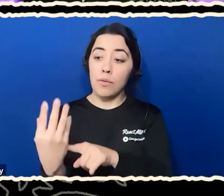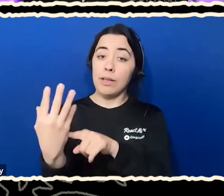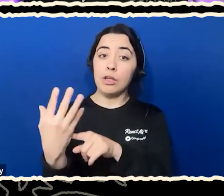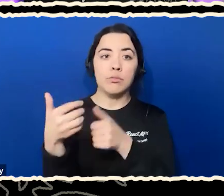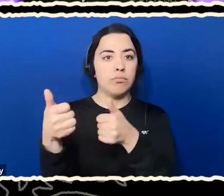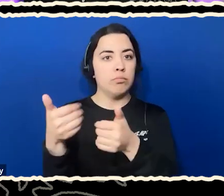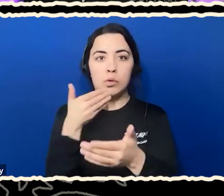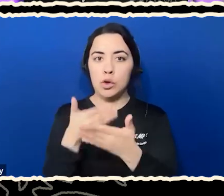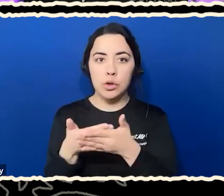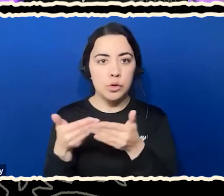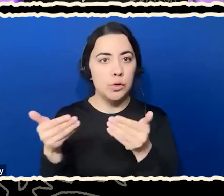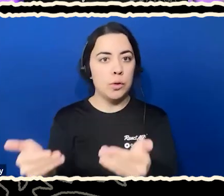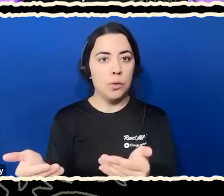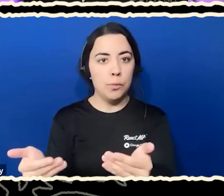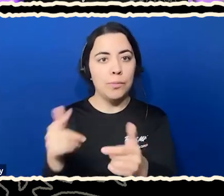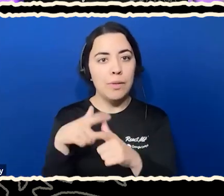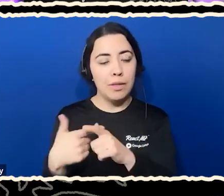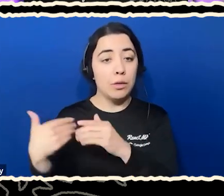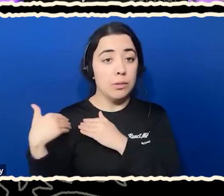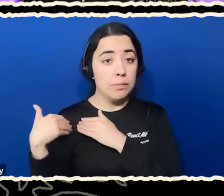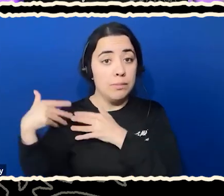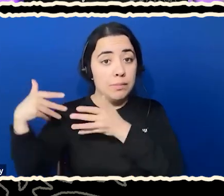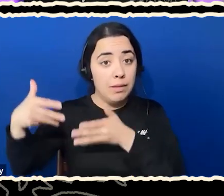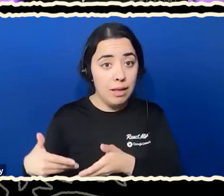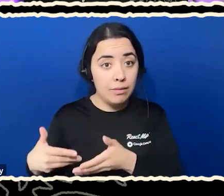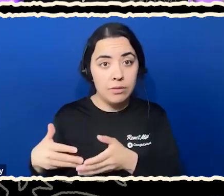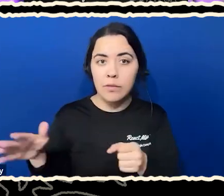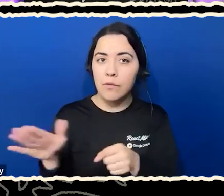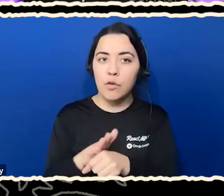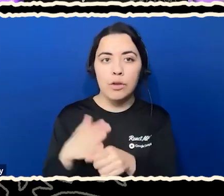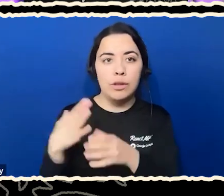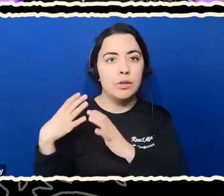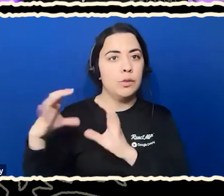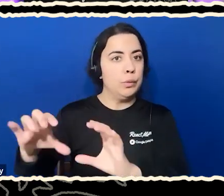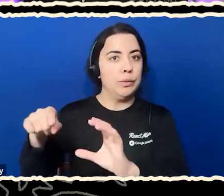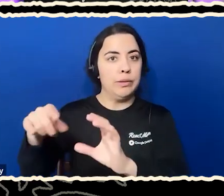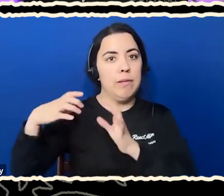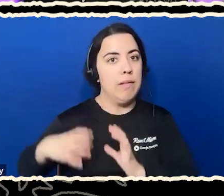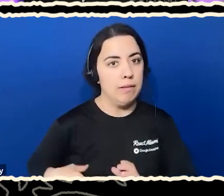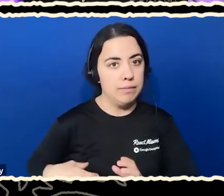good to go. And the rendering responsibility is fully shifted to the client.